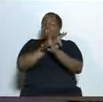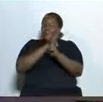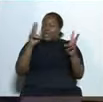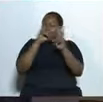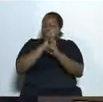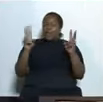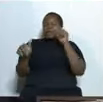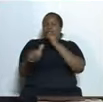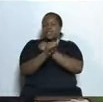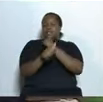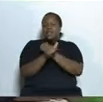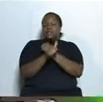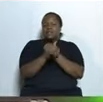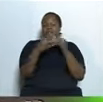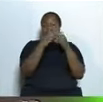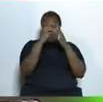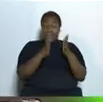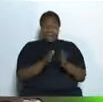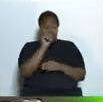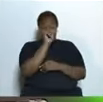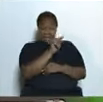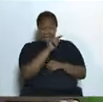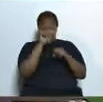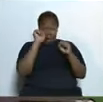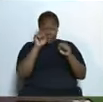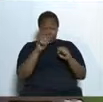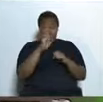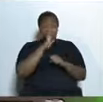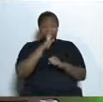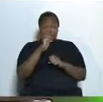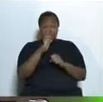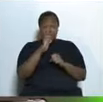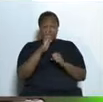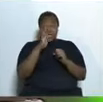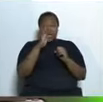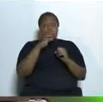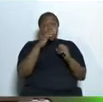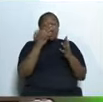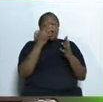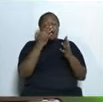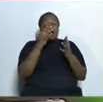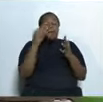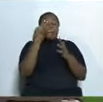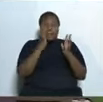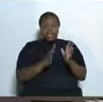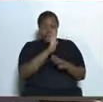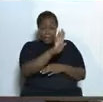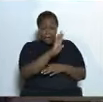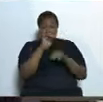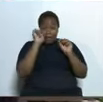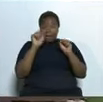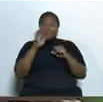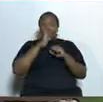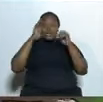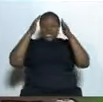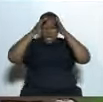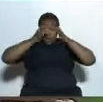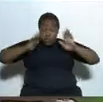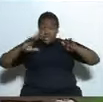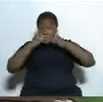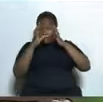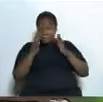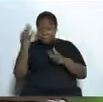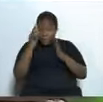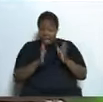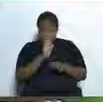ground. That leader may be your priest. That leader may be your imam. That leader may